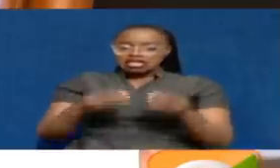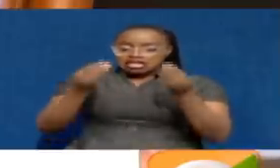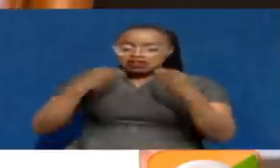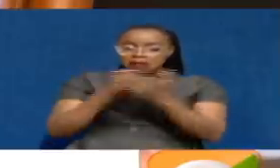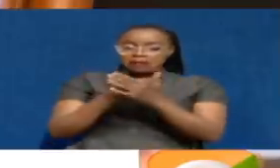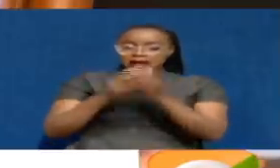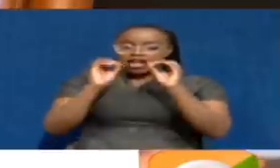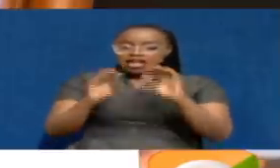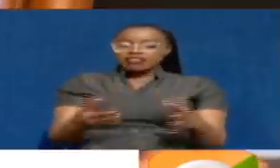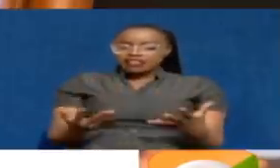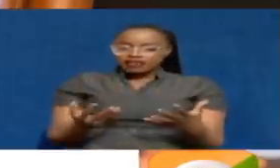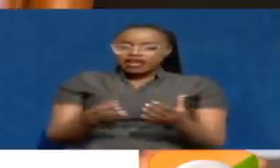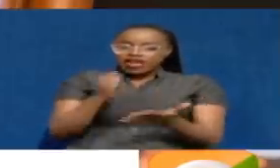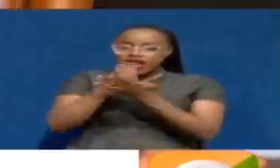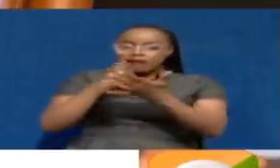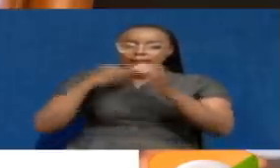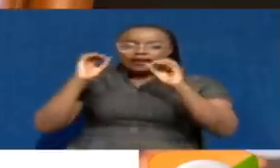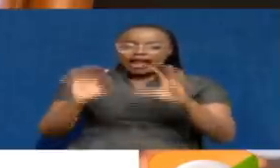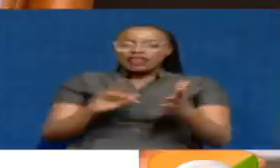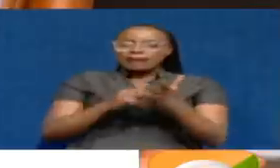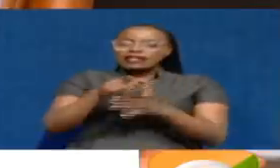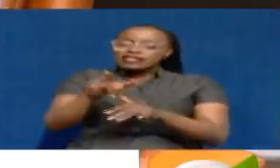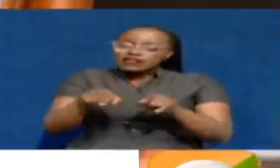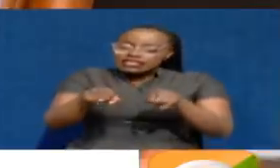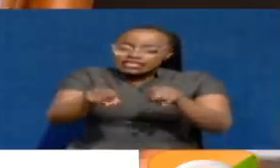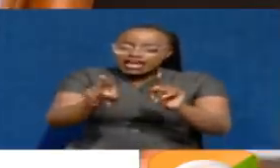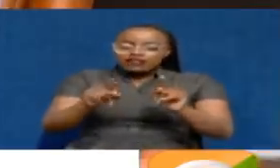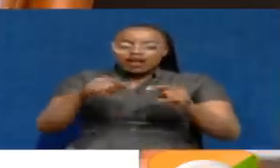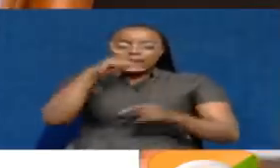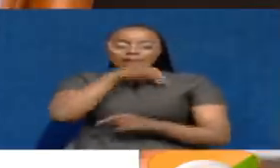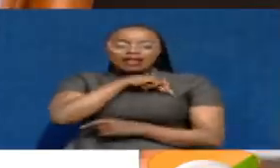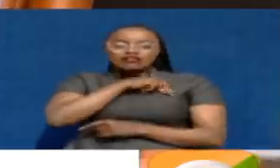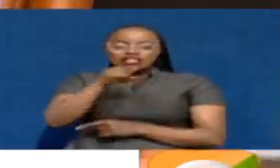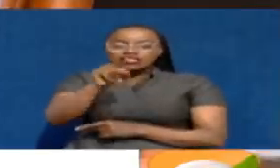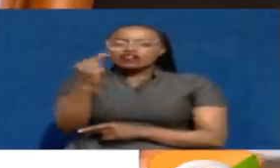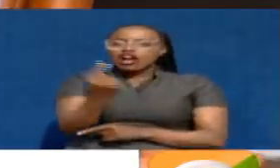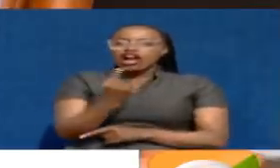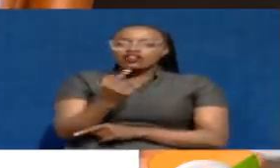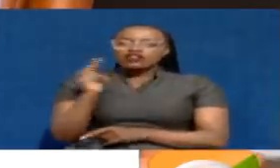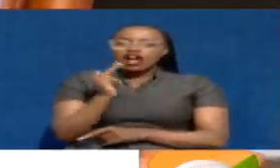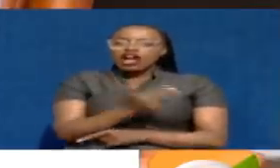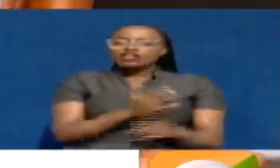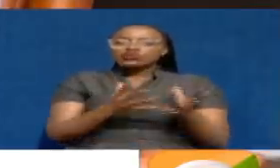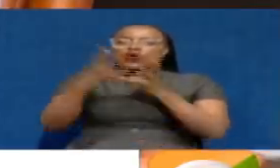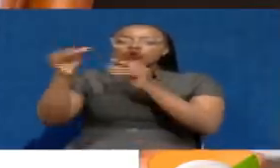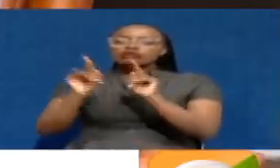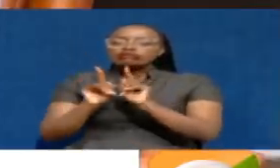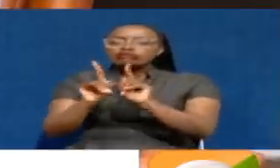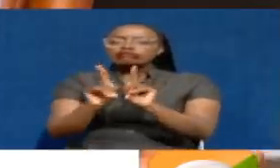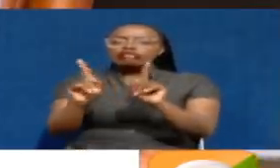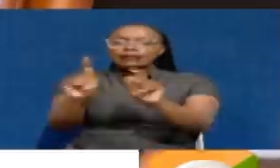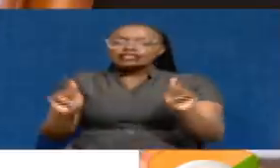fedha. Kifedha hakunisaidia. Alijisaidia mwenyewe. Tulikuwa tunaenda pale kama